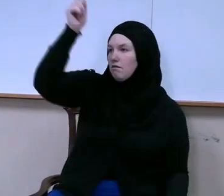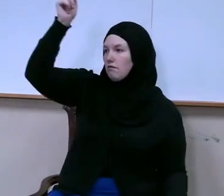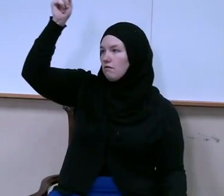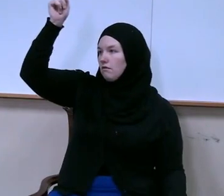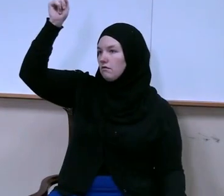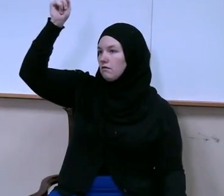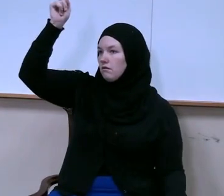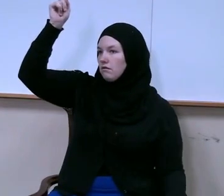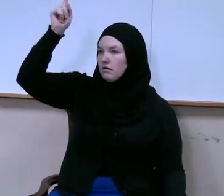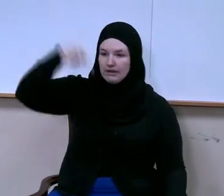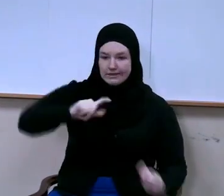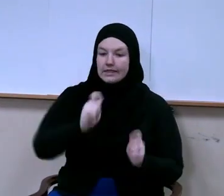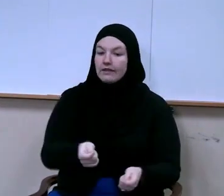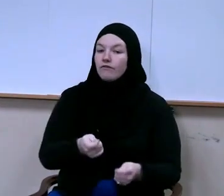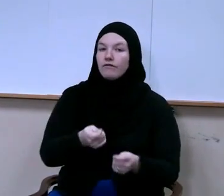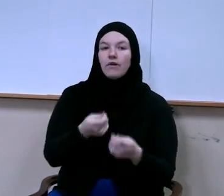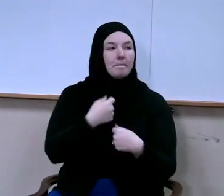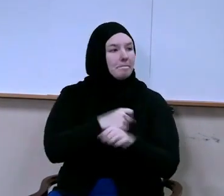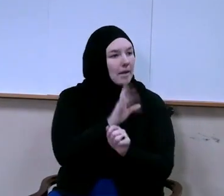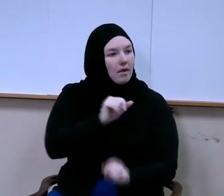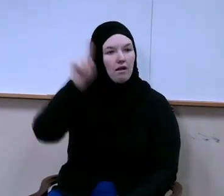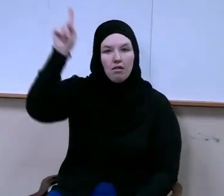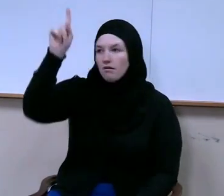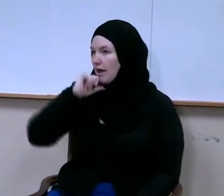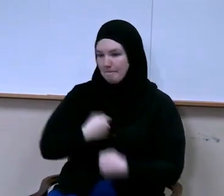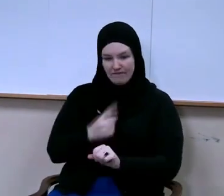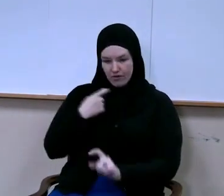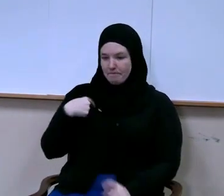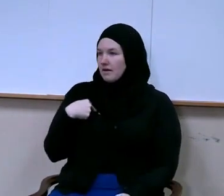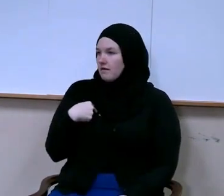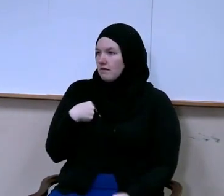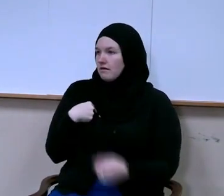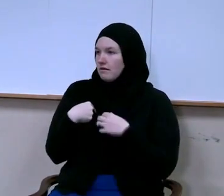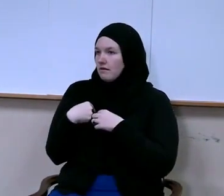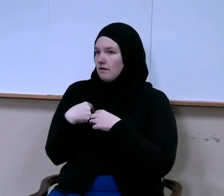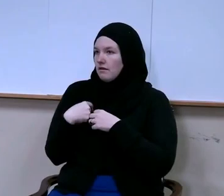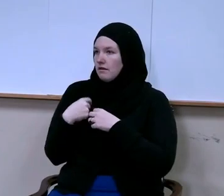Allah, it is created by Allah, and it is made by Allah for us.